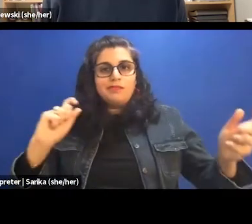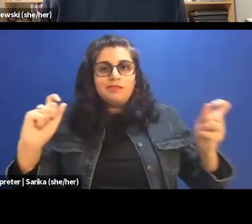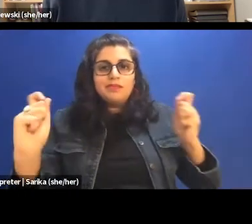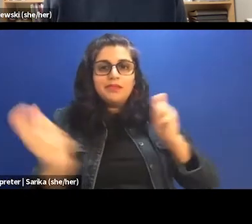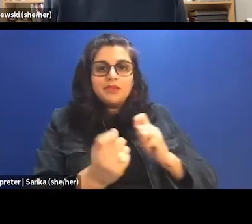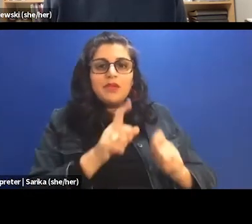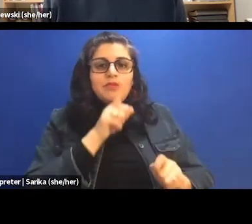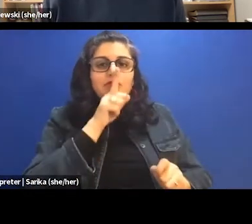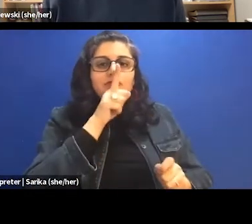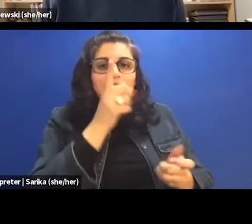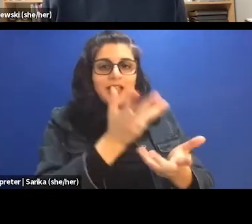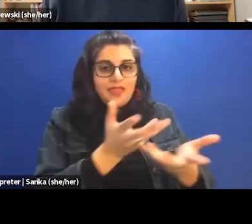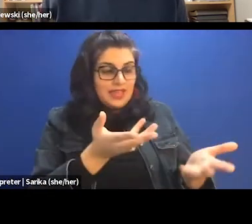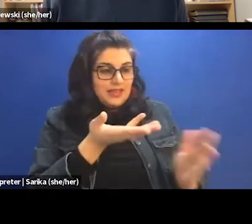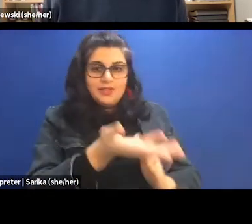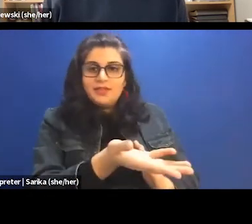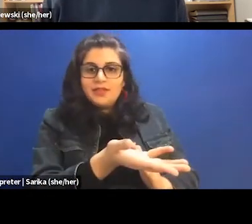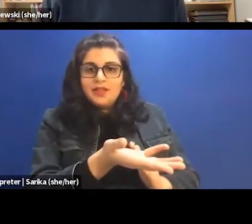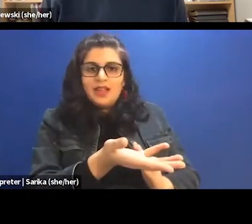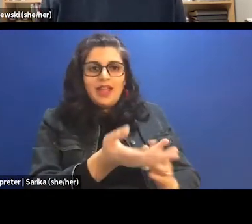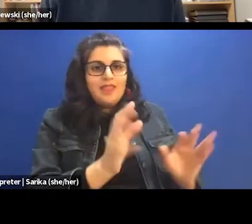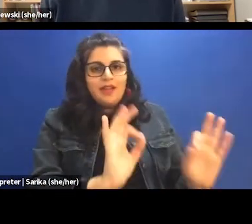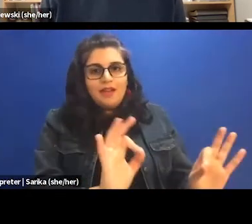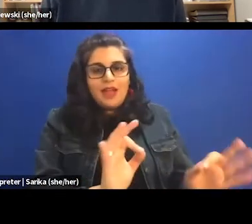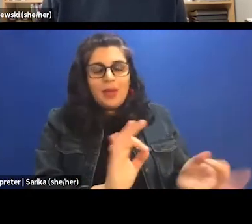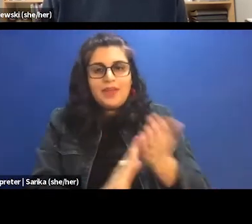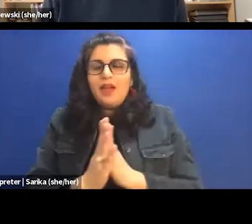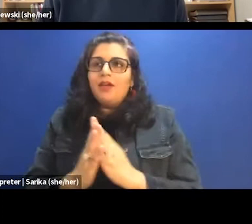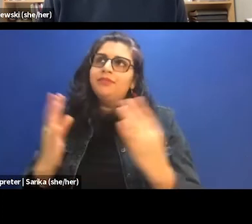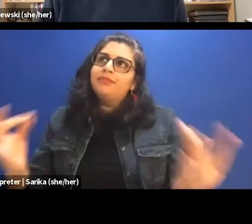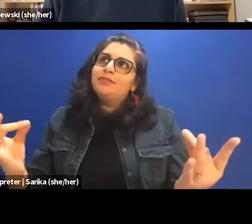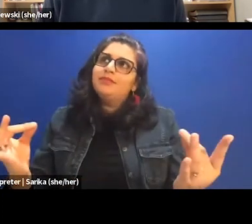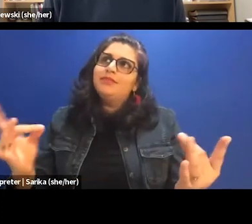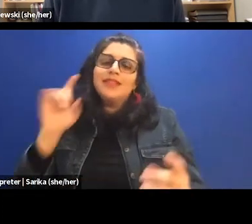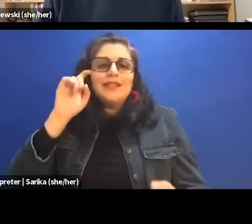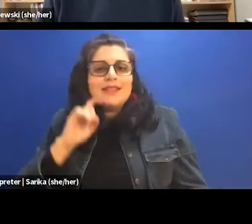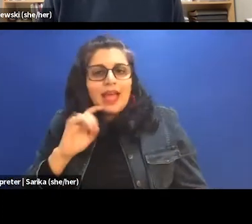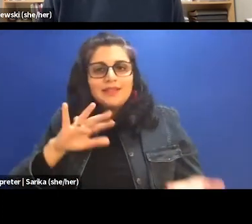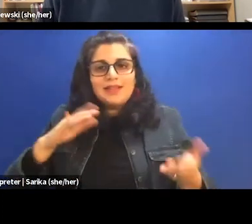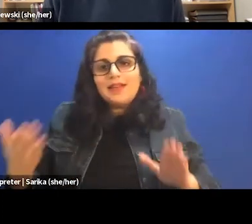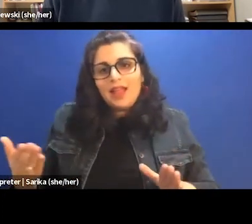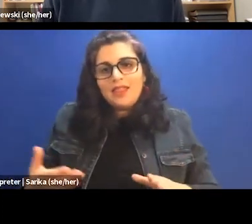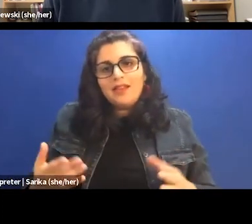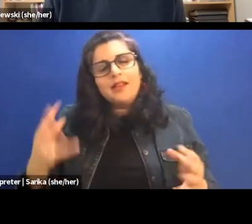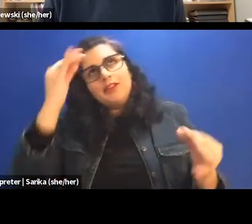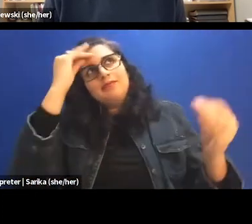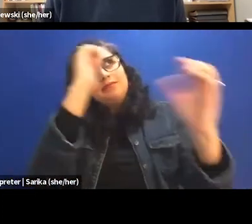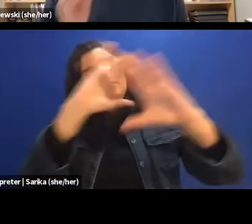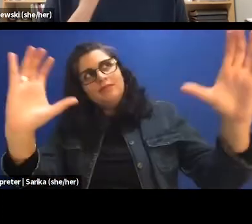real materials at their disposal into meditations on sex and death.